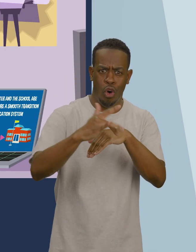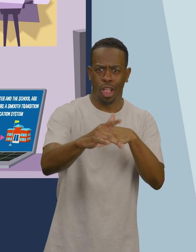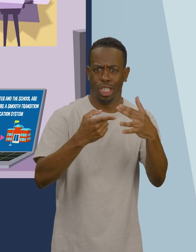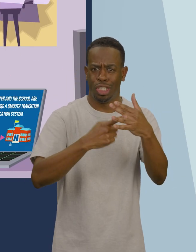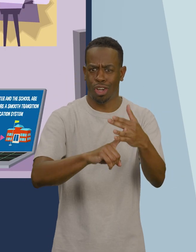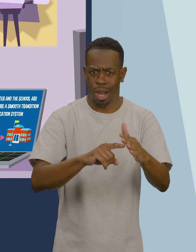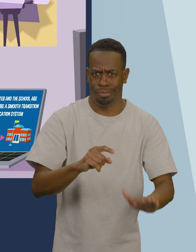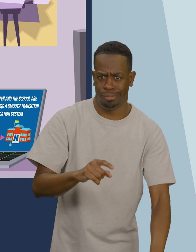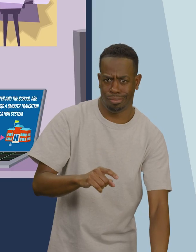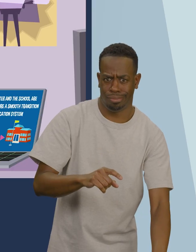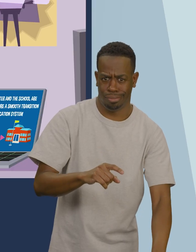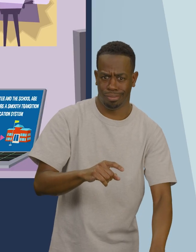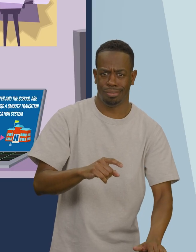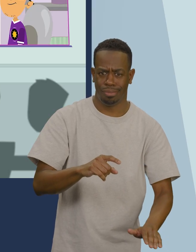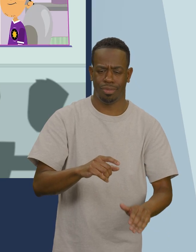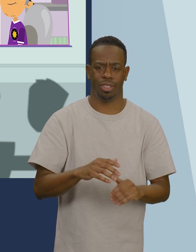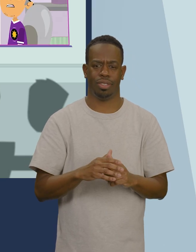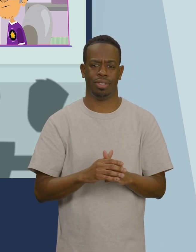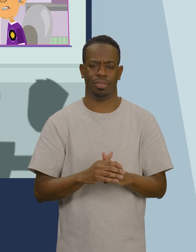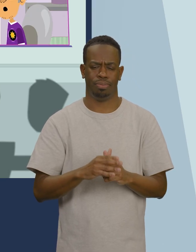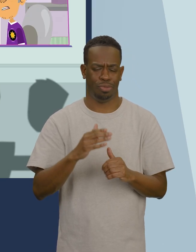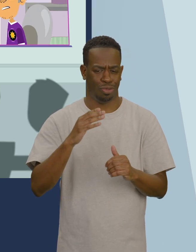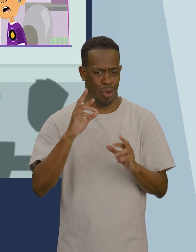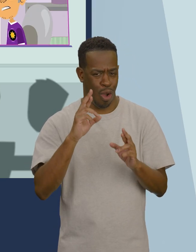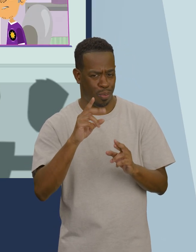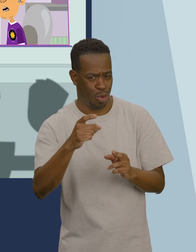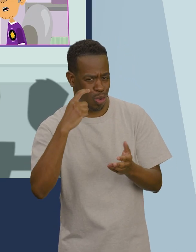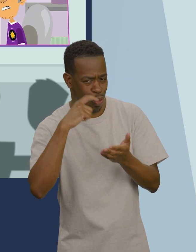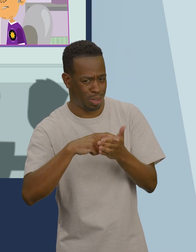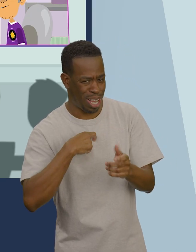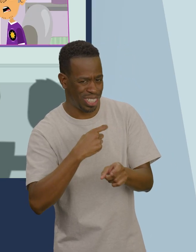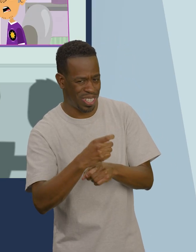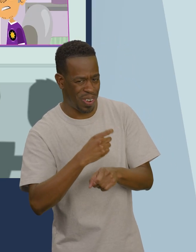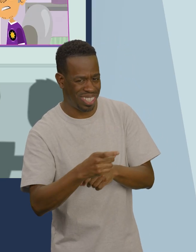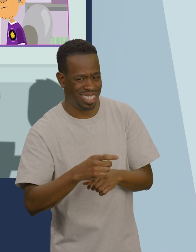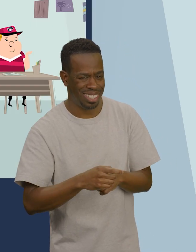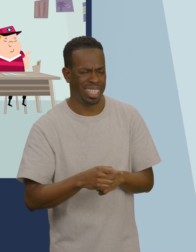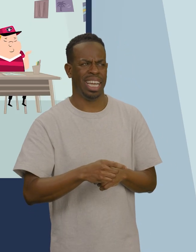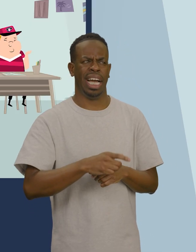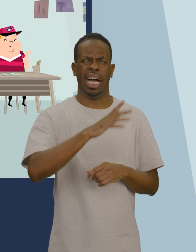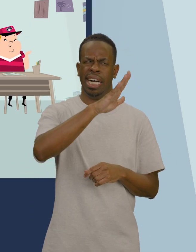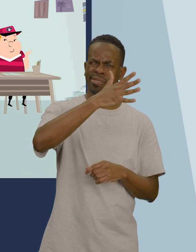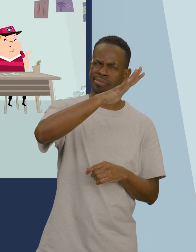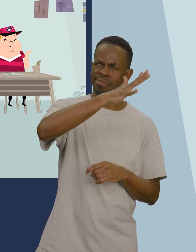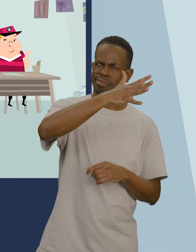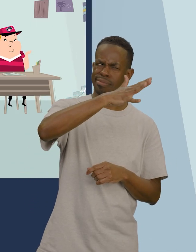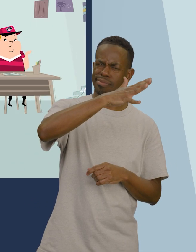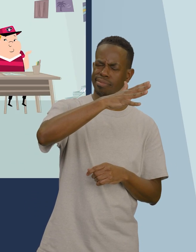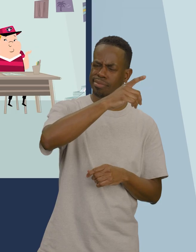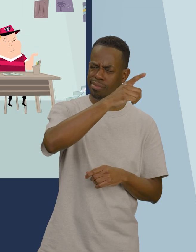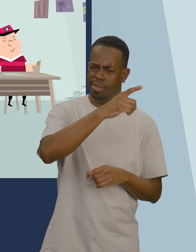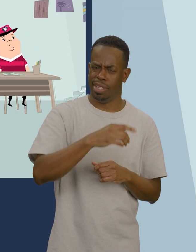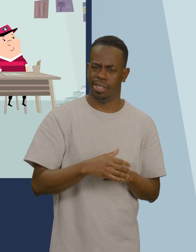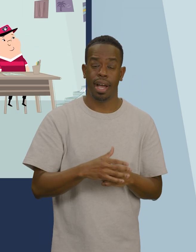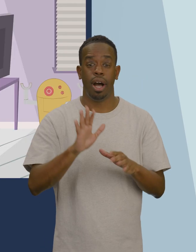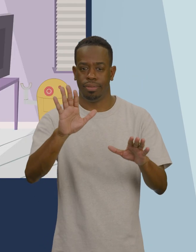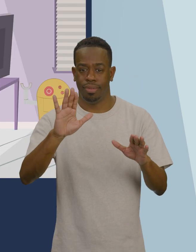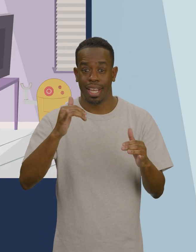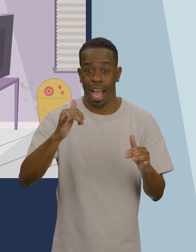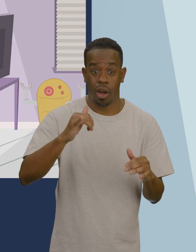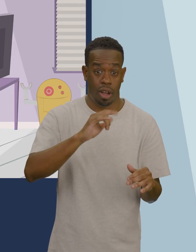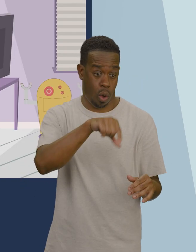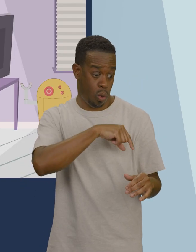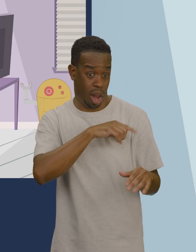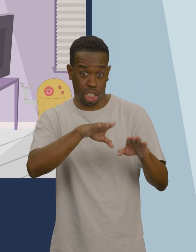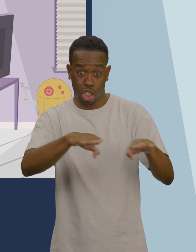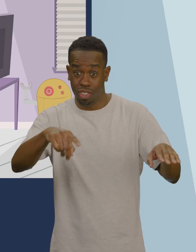a terrific early start. I hope you noticed that clever turn of phrase. Oh well.